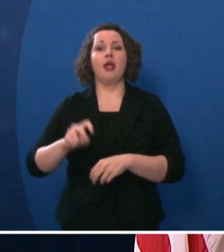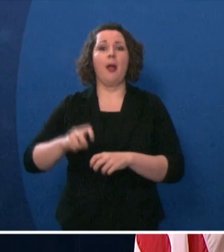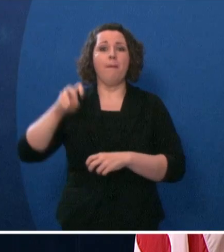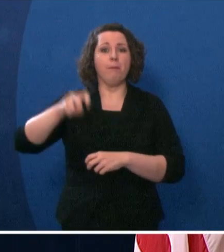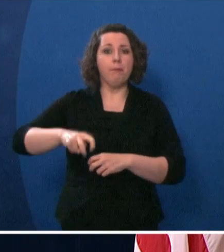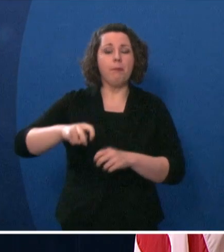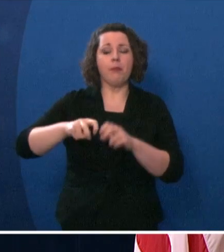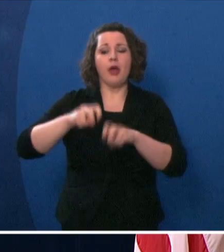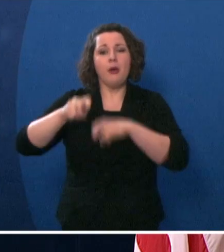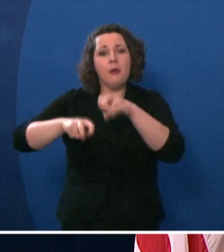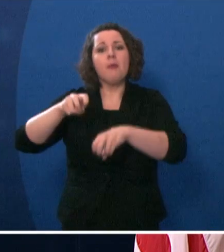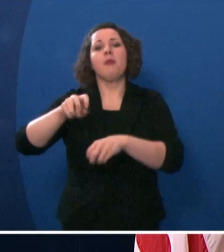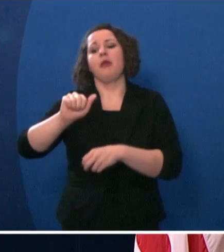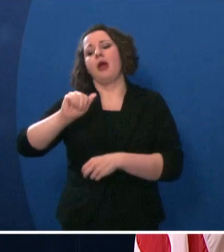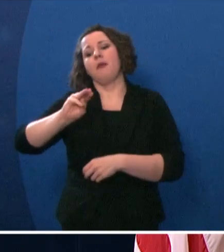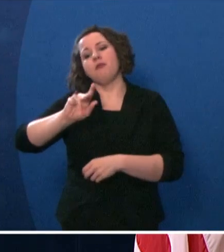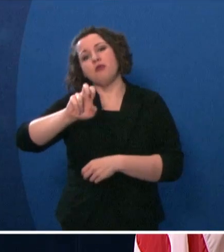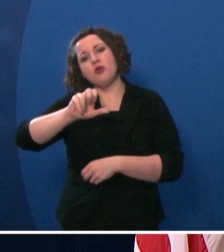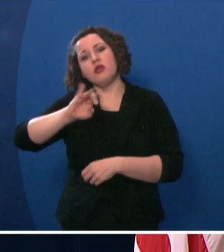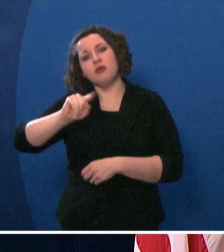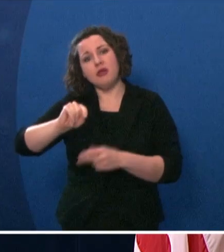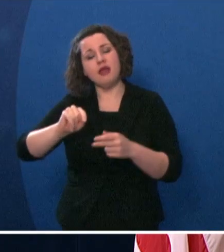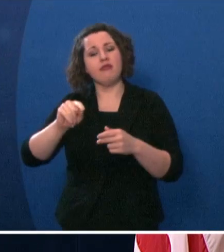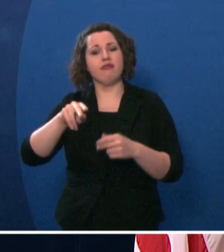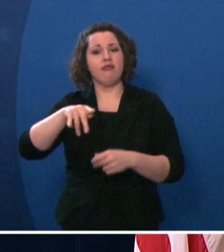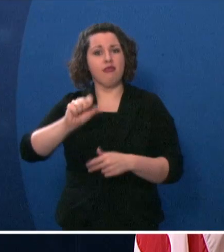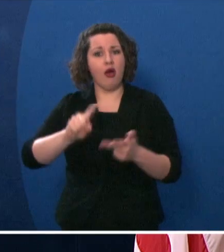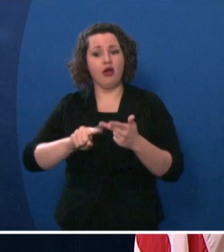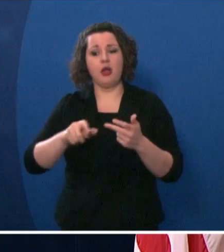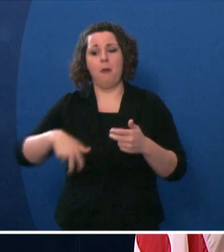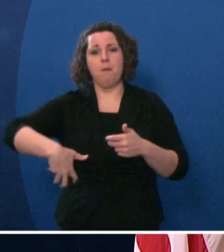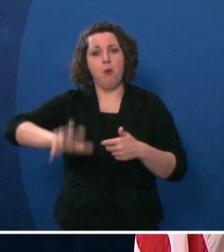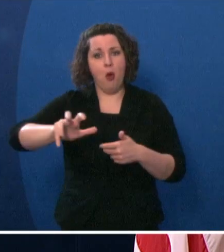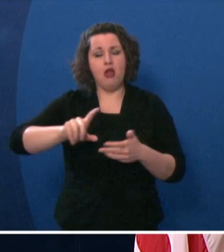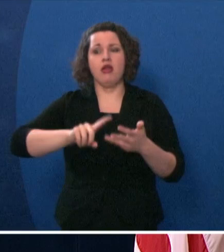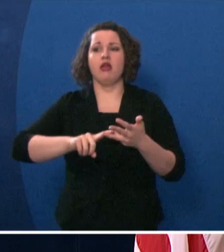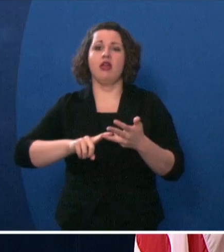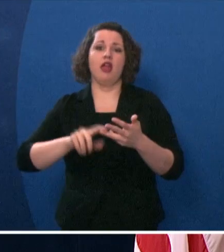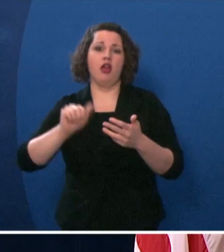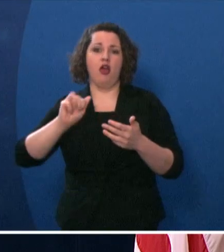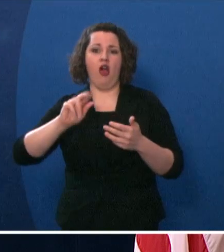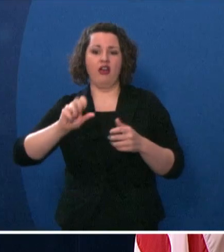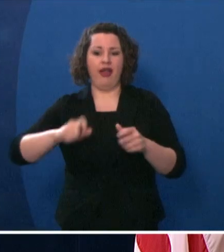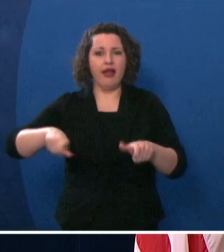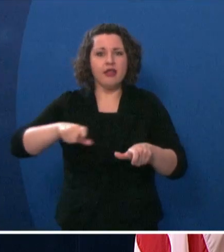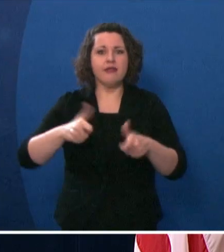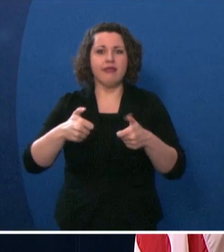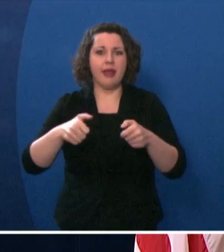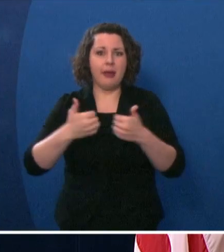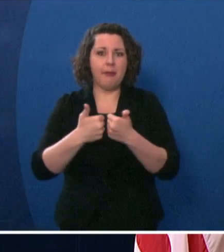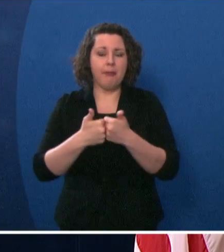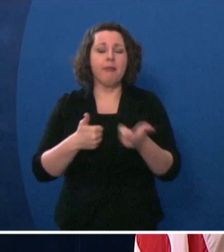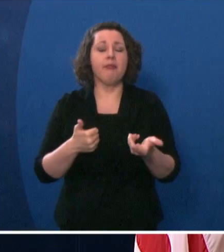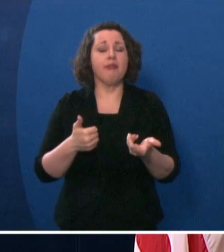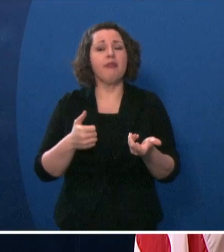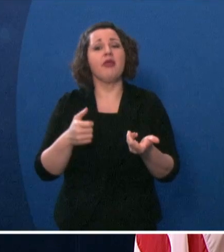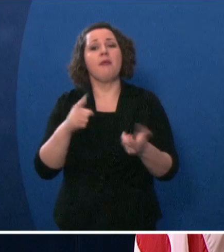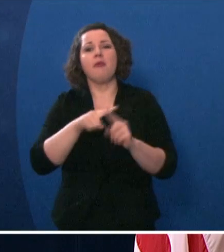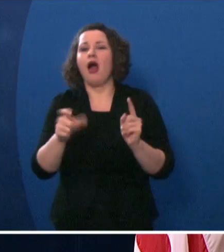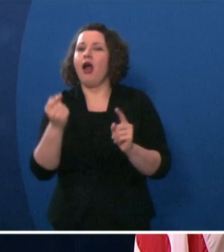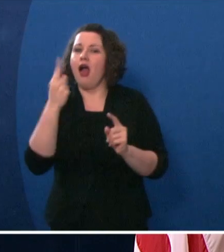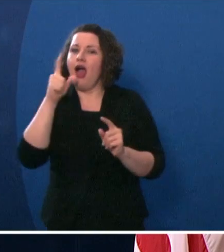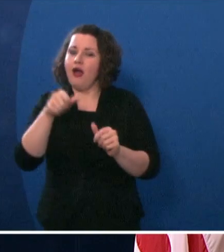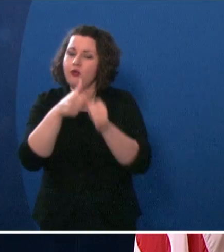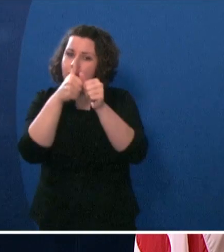pool halls, and arcades, all at 50% of normal operating capacity and according to social distancing, hygiene,